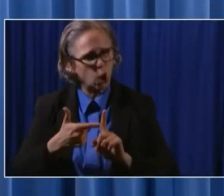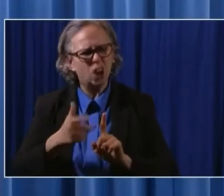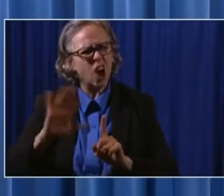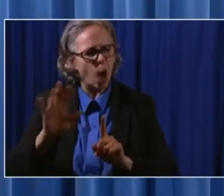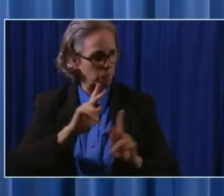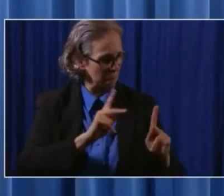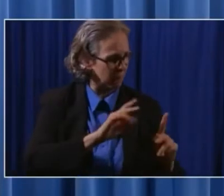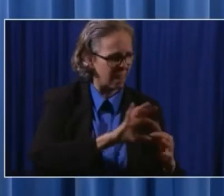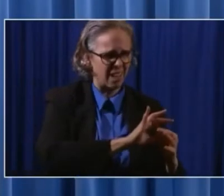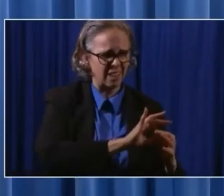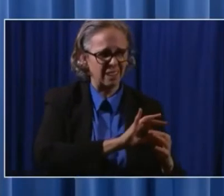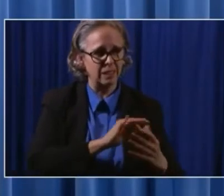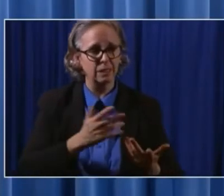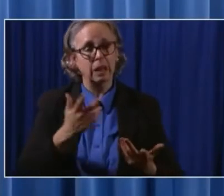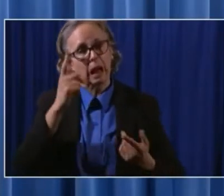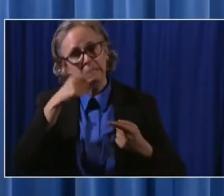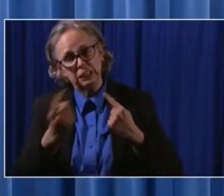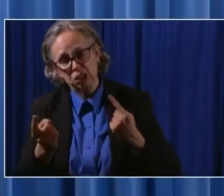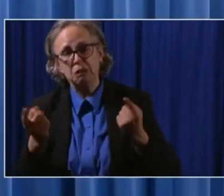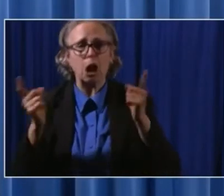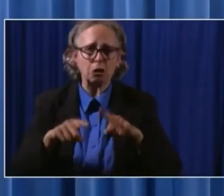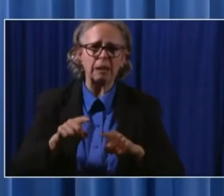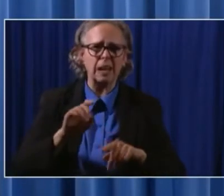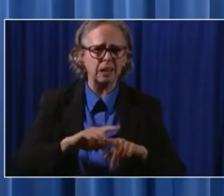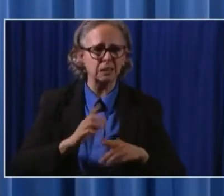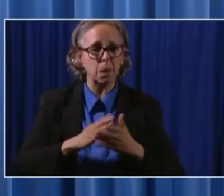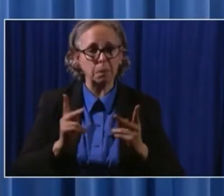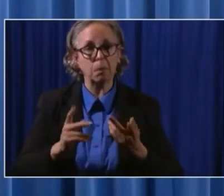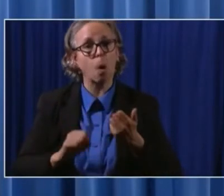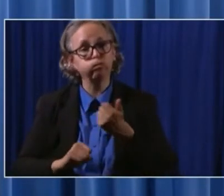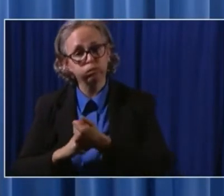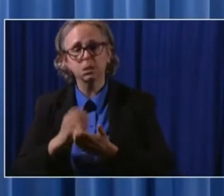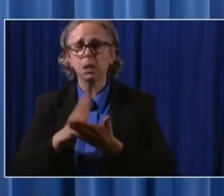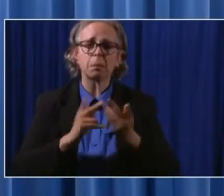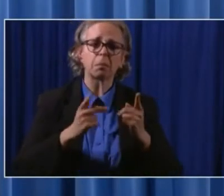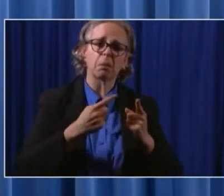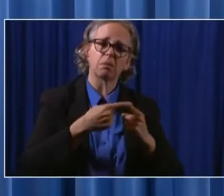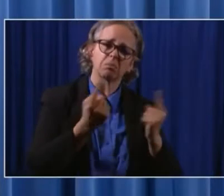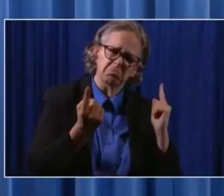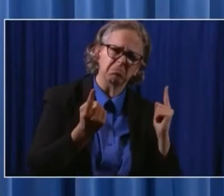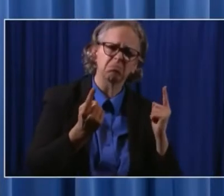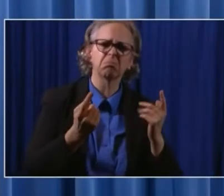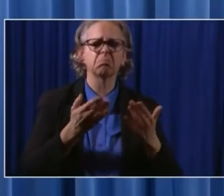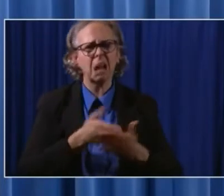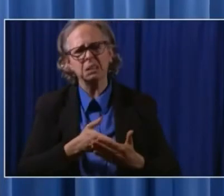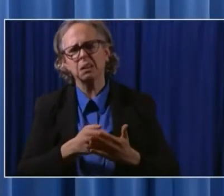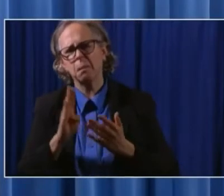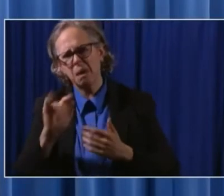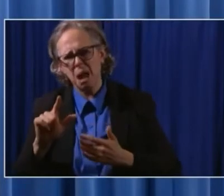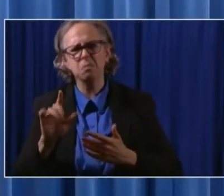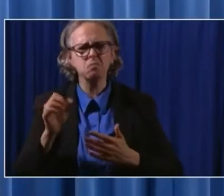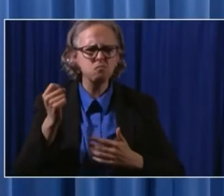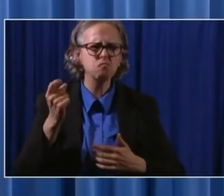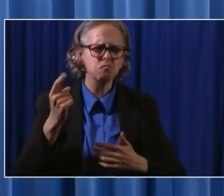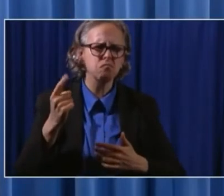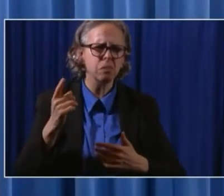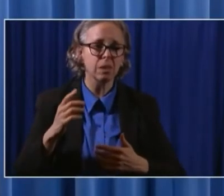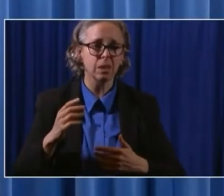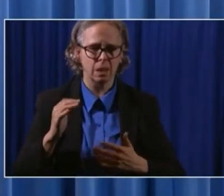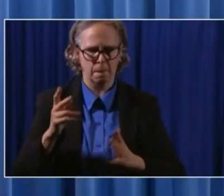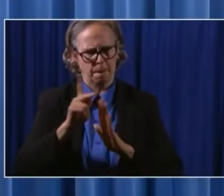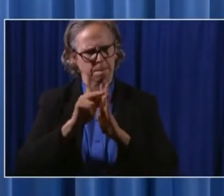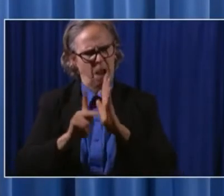Some people, vote against the bill. Some people are, against it. But certainly it can be brought